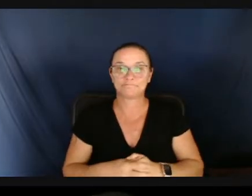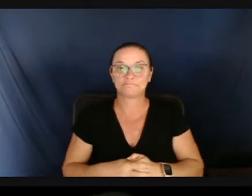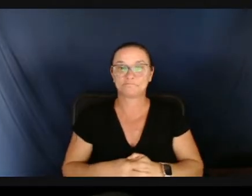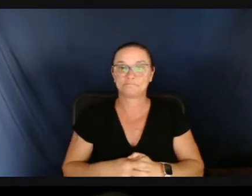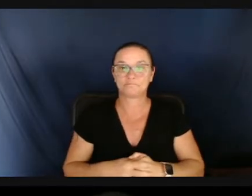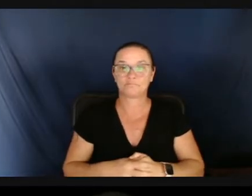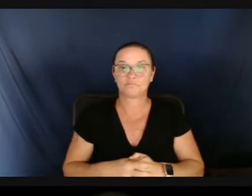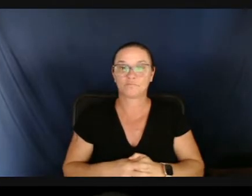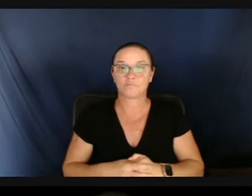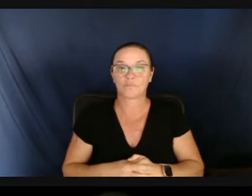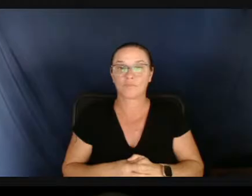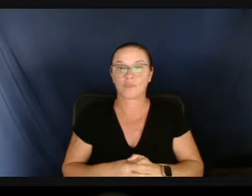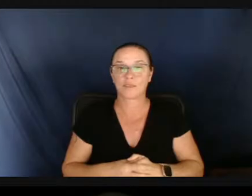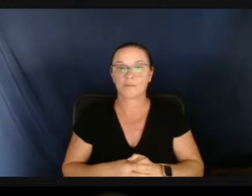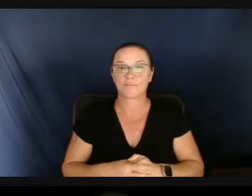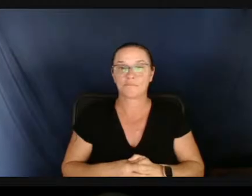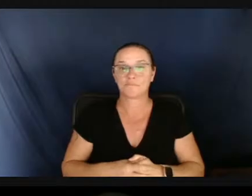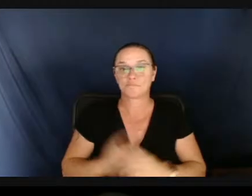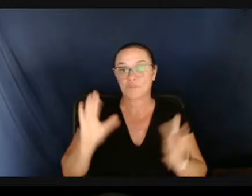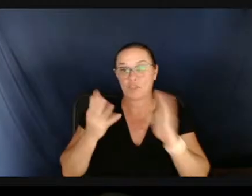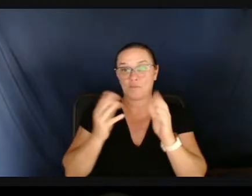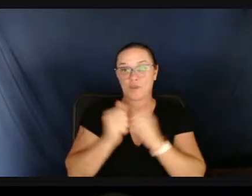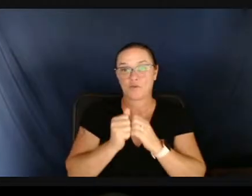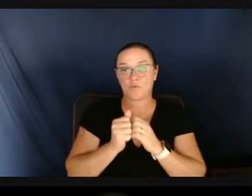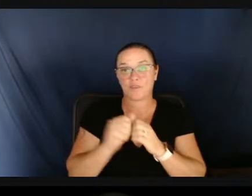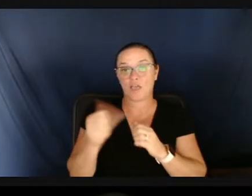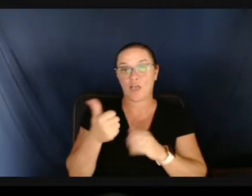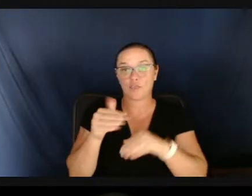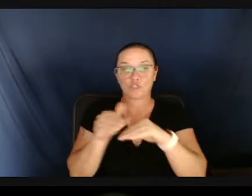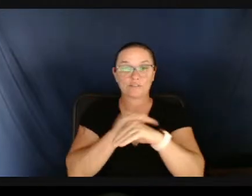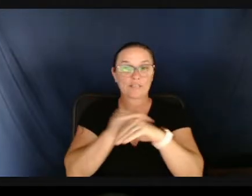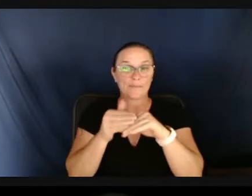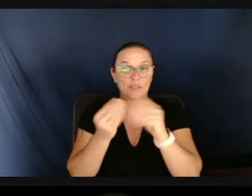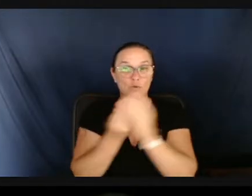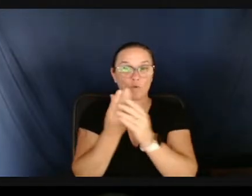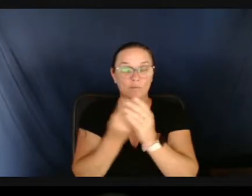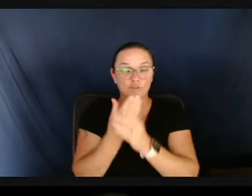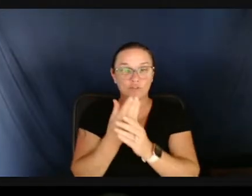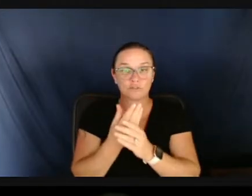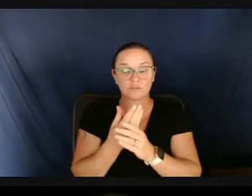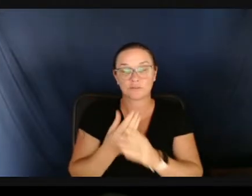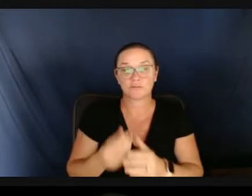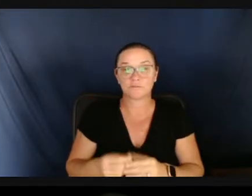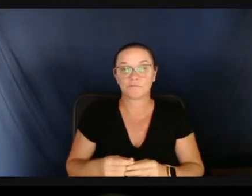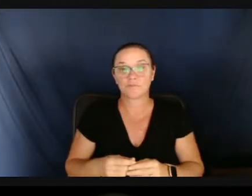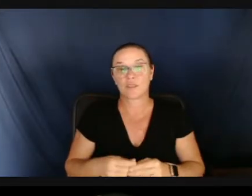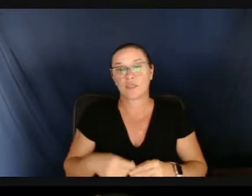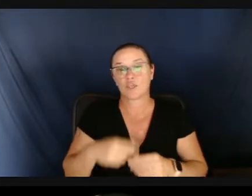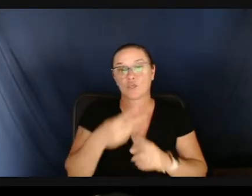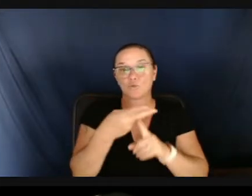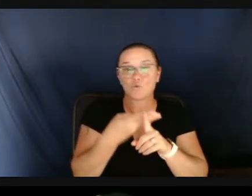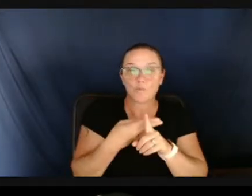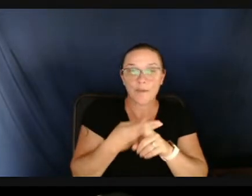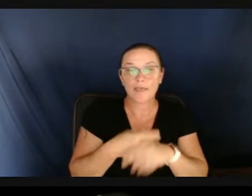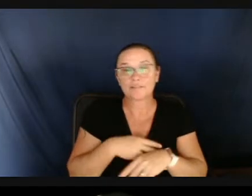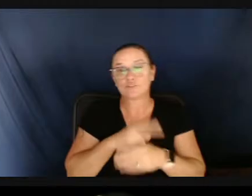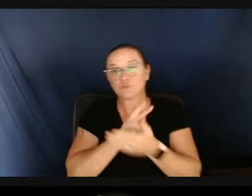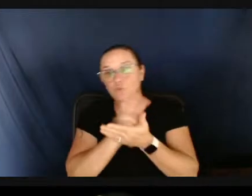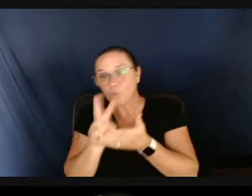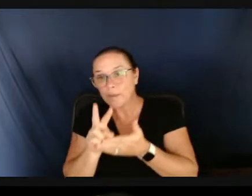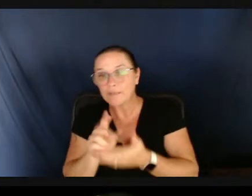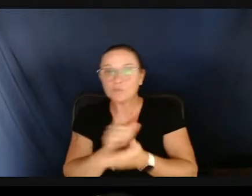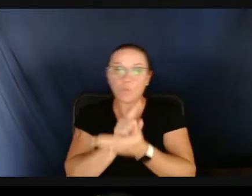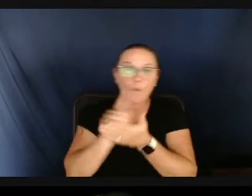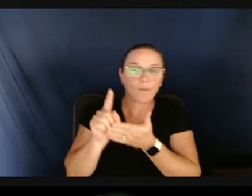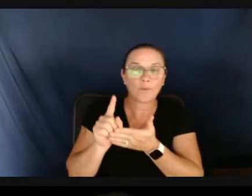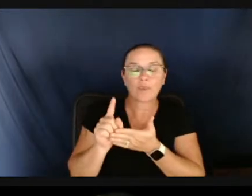In comparison, these other summit eruptions, which were 2 months and 2 weeks and 1 week,